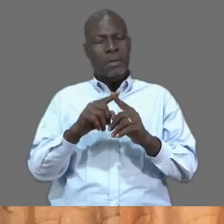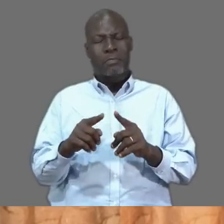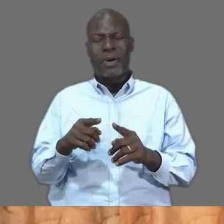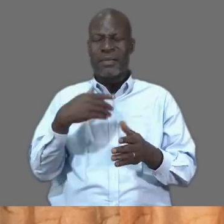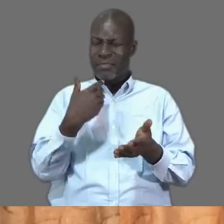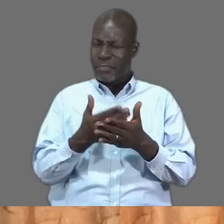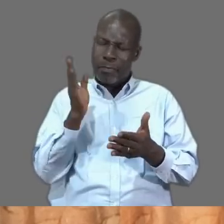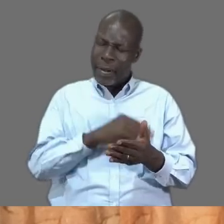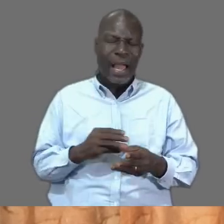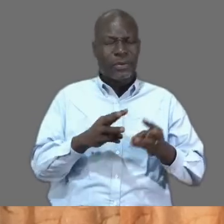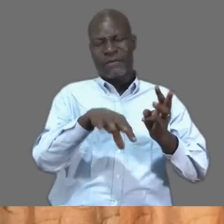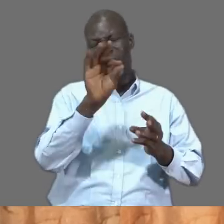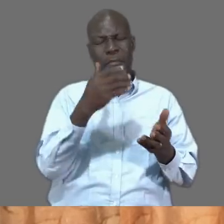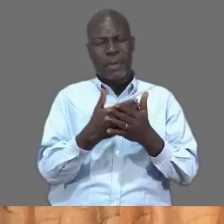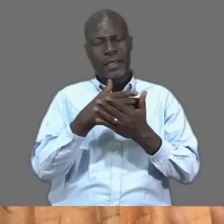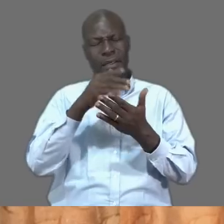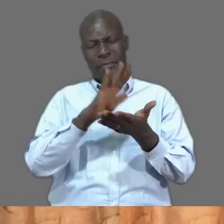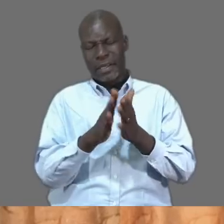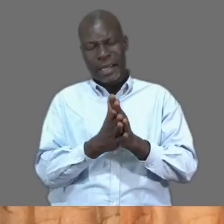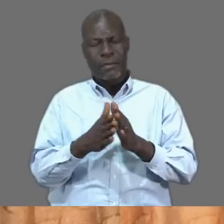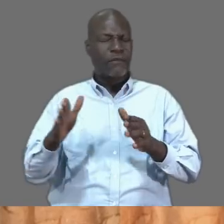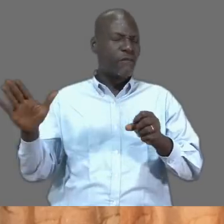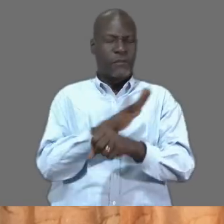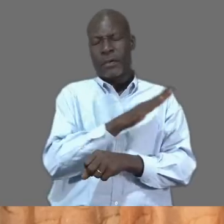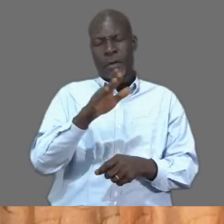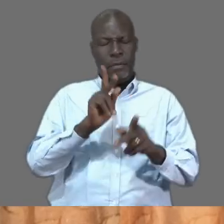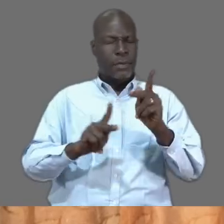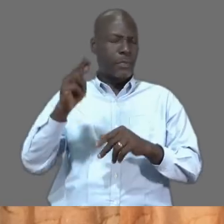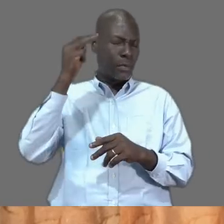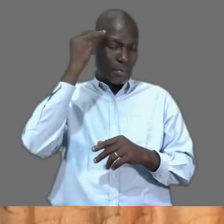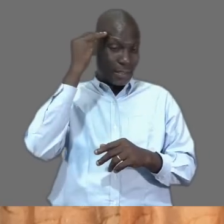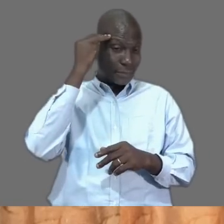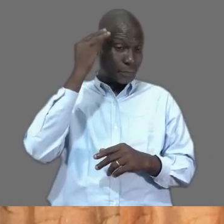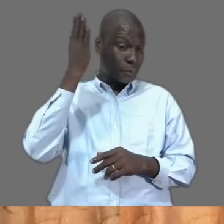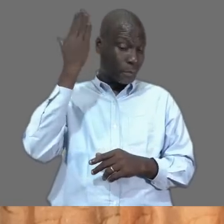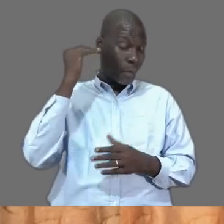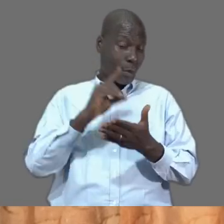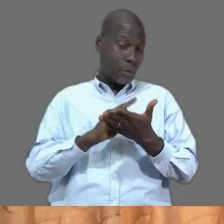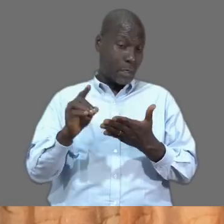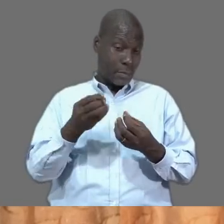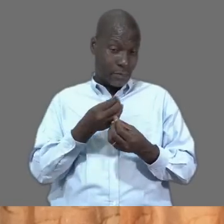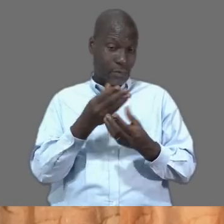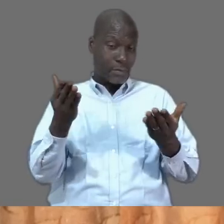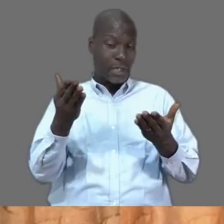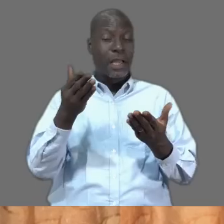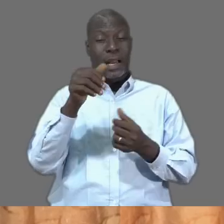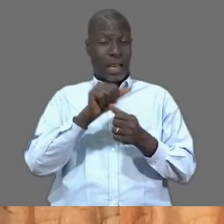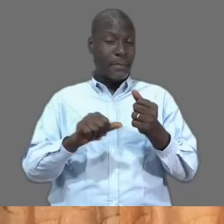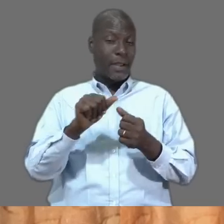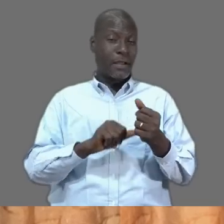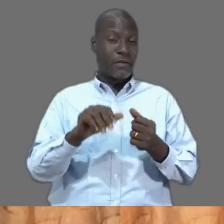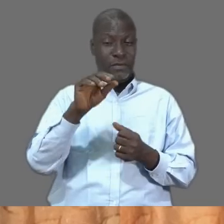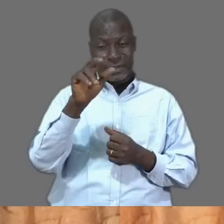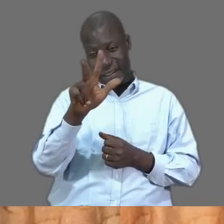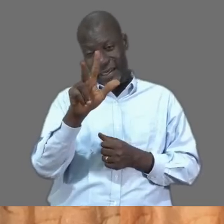ni bre ana aye nipa bebre ma se twom last week me ma enkrofo ba mi ensa omo kunkum omo yirenom